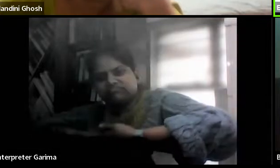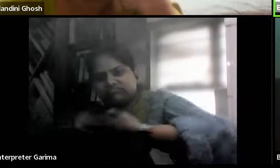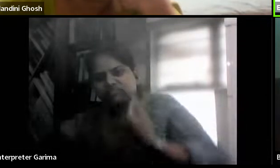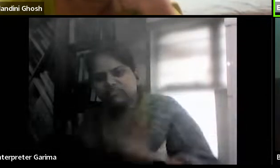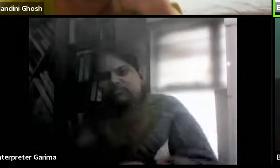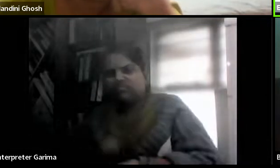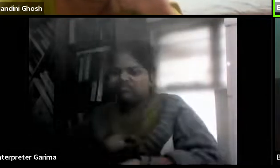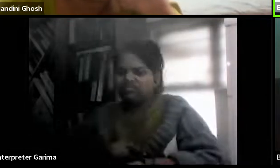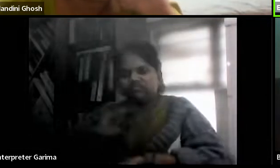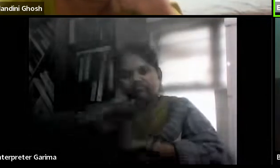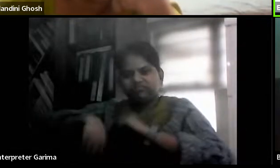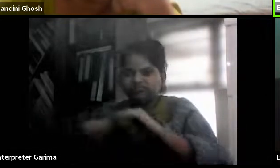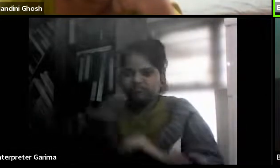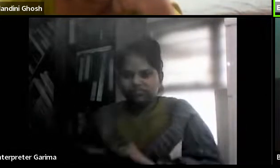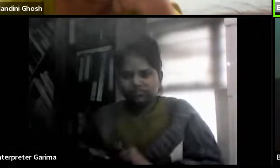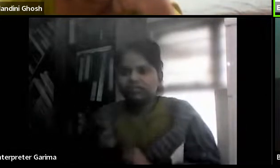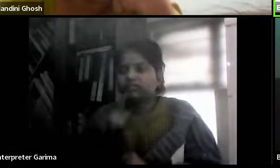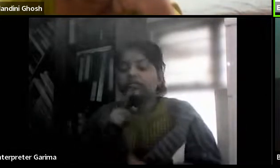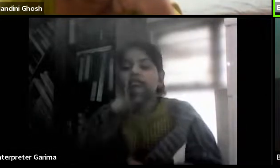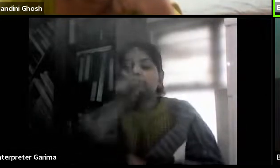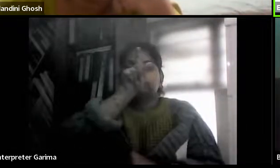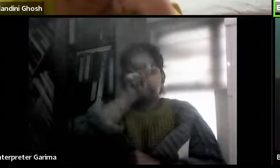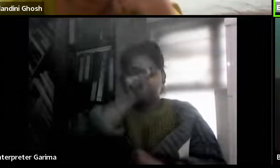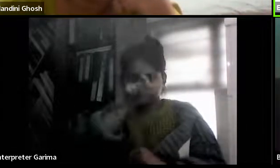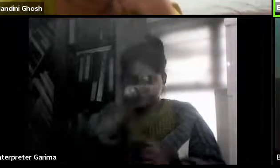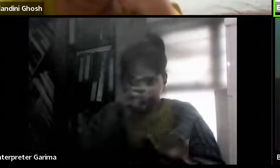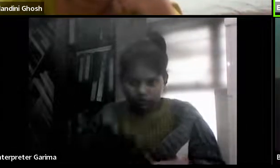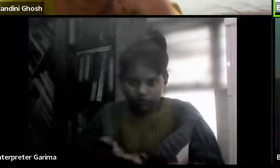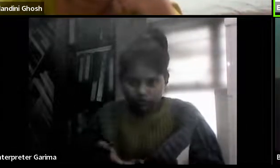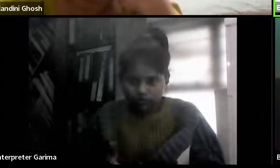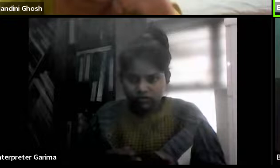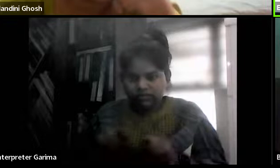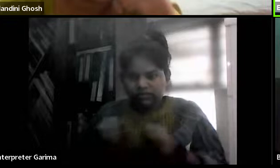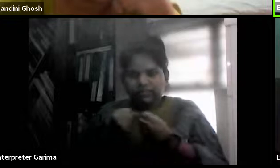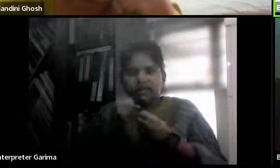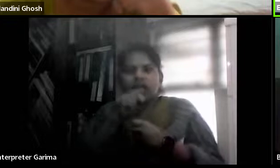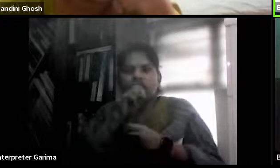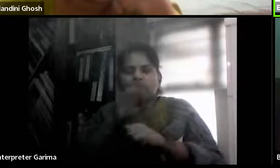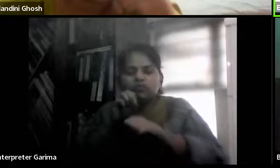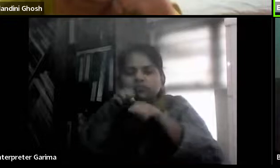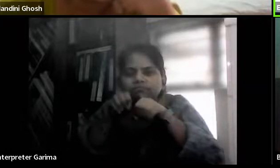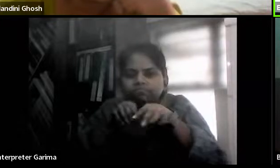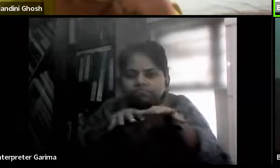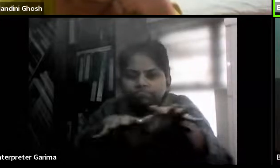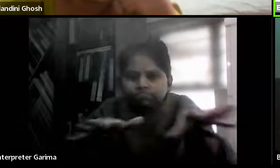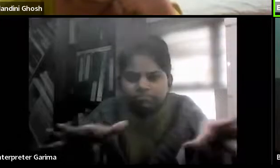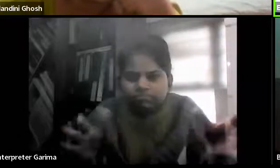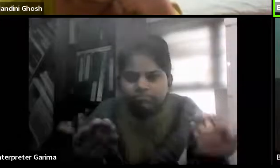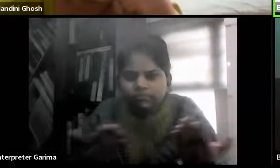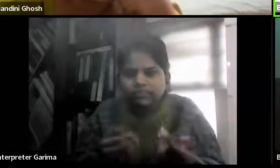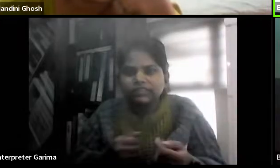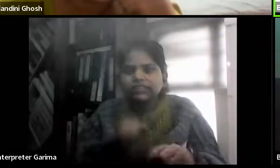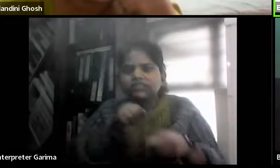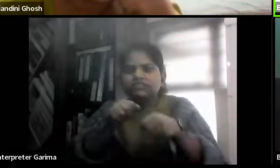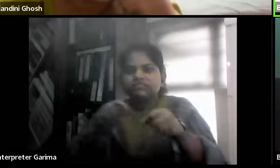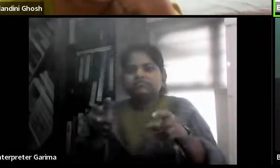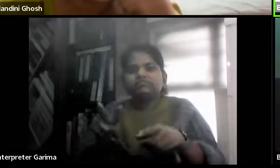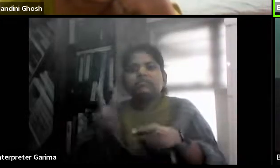power in, Twitter and spreading information and really, as I said, making things viral and commenting